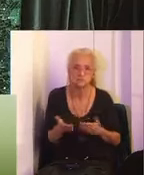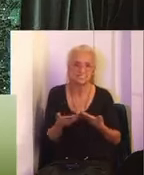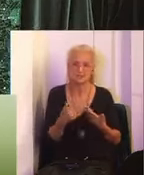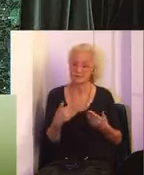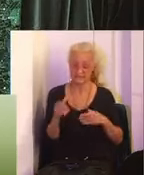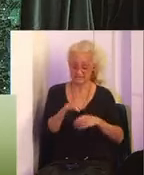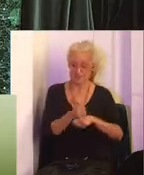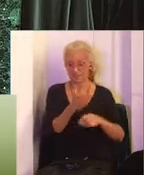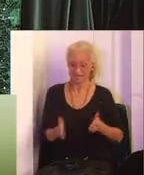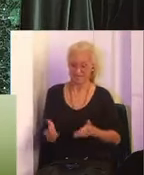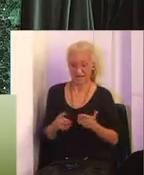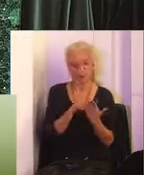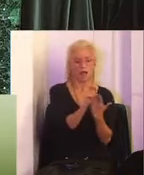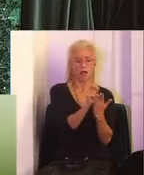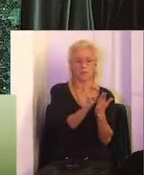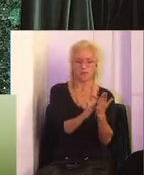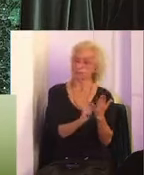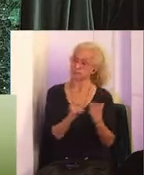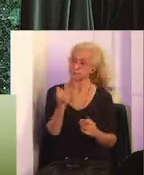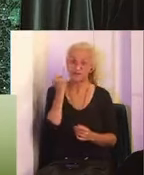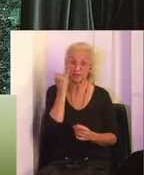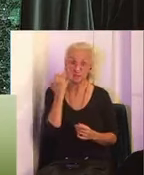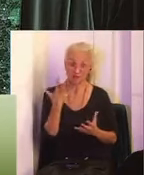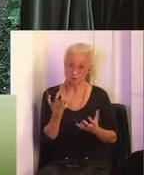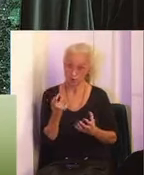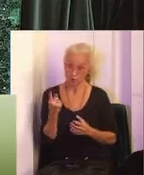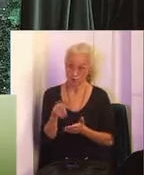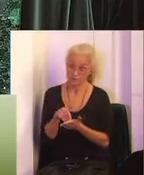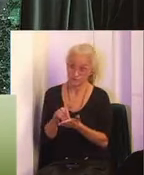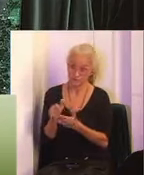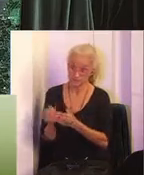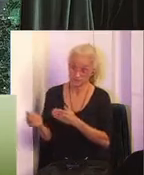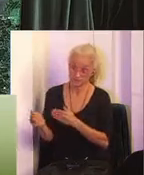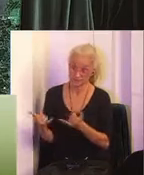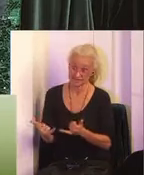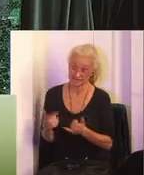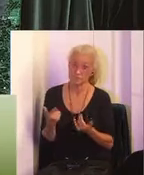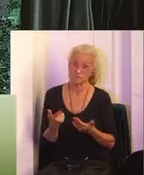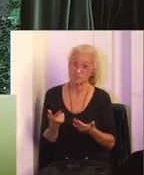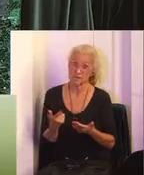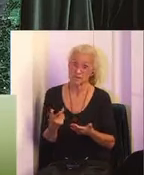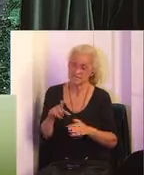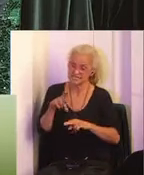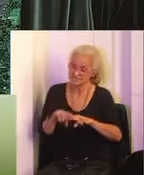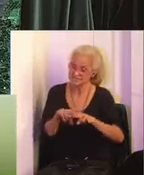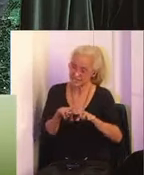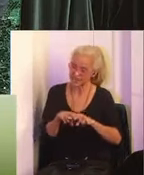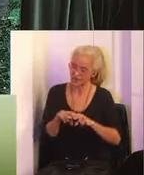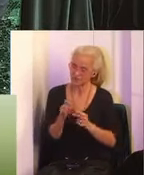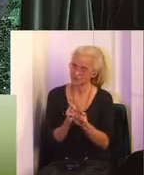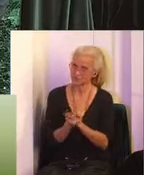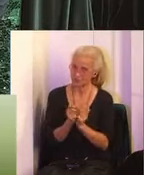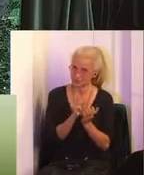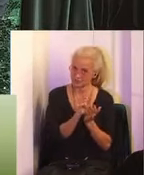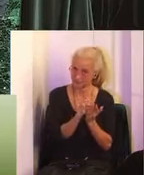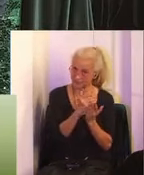plan now. Now, if I want a million today, I might sit down and reevaluate that thing.